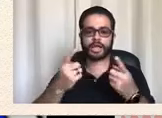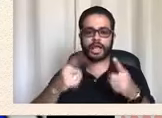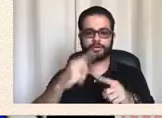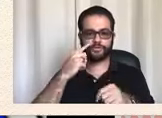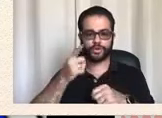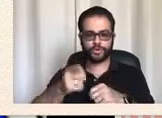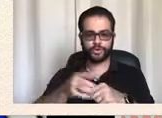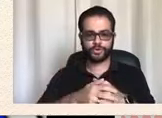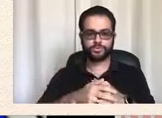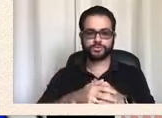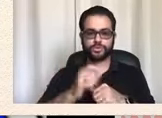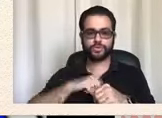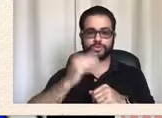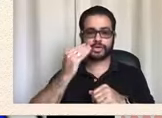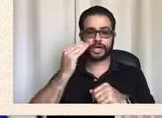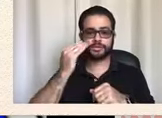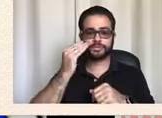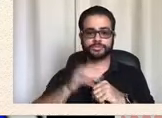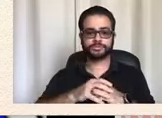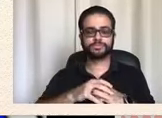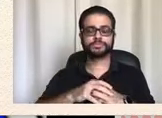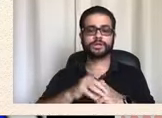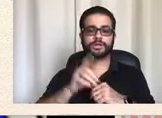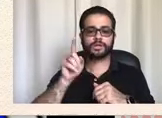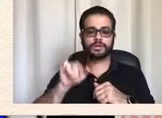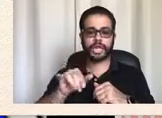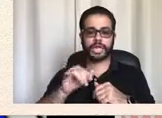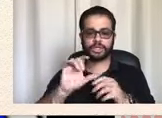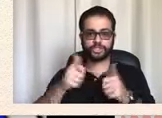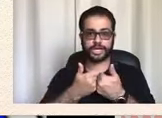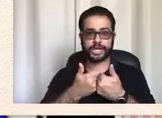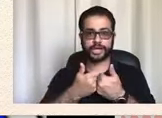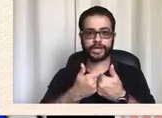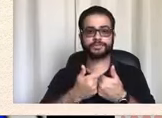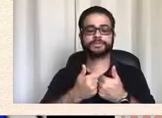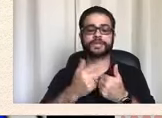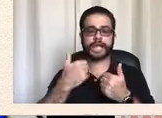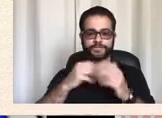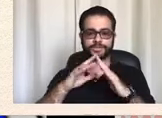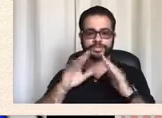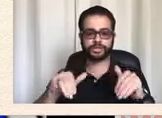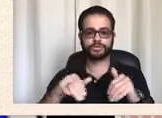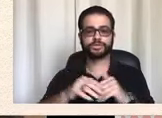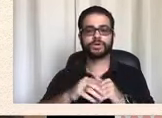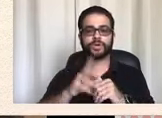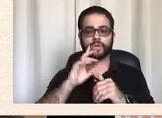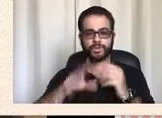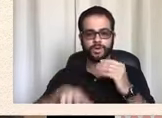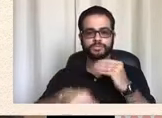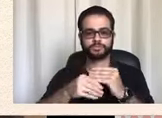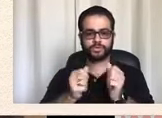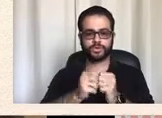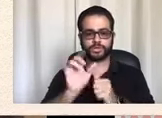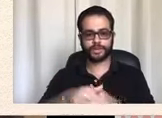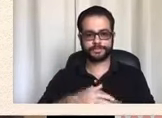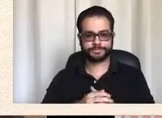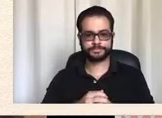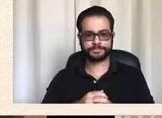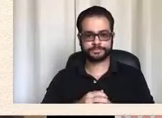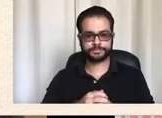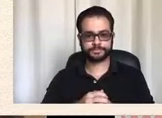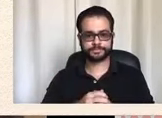going to be a challenge when you're in your homes, that you've got the kids around. So we're gonna be helping with that. So, you know, I just